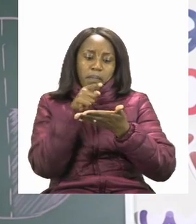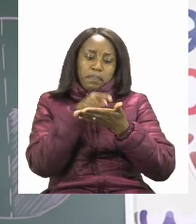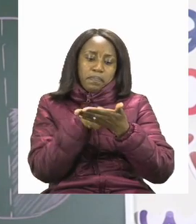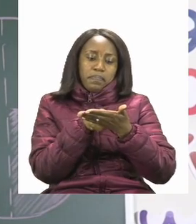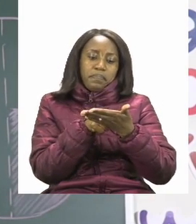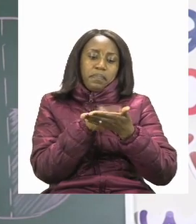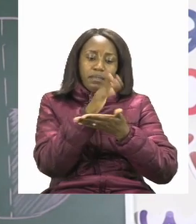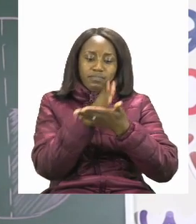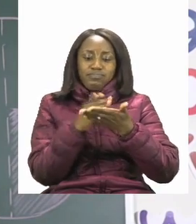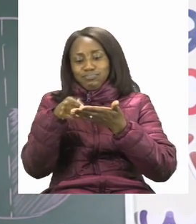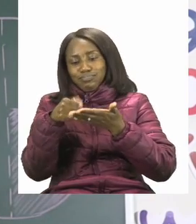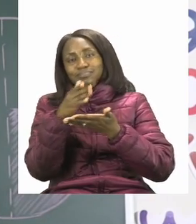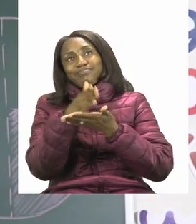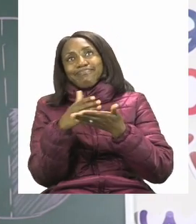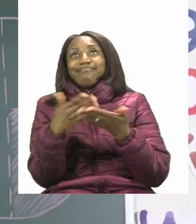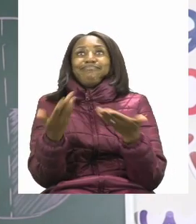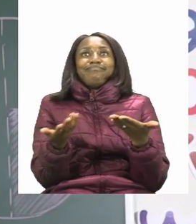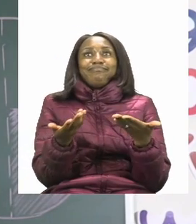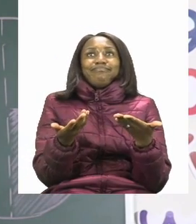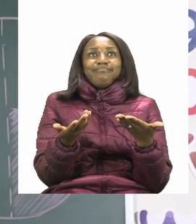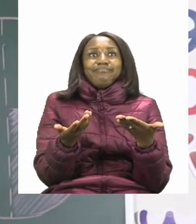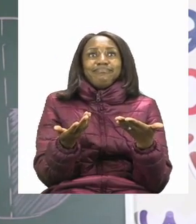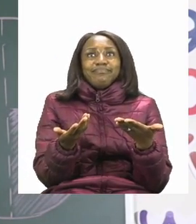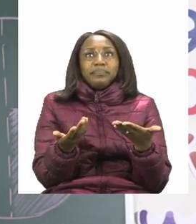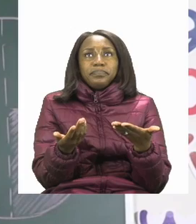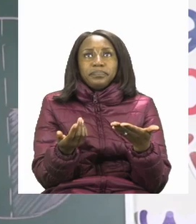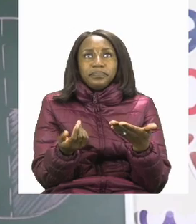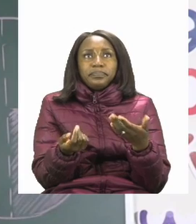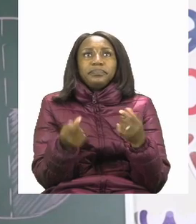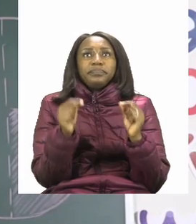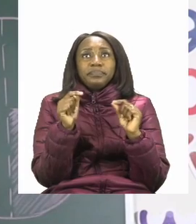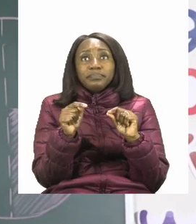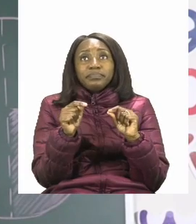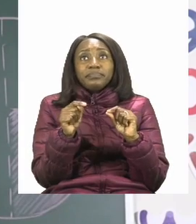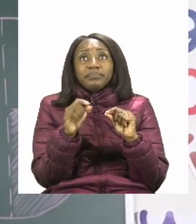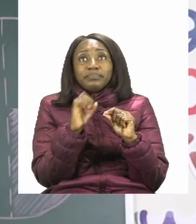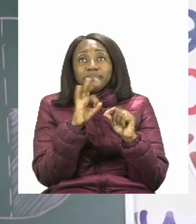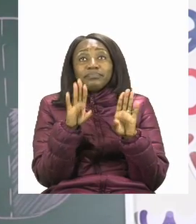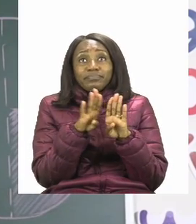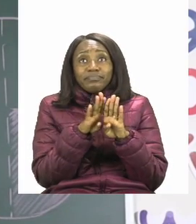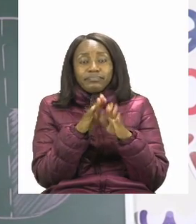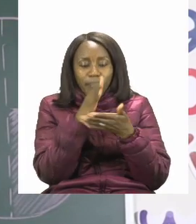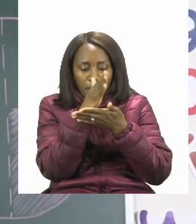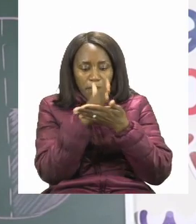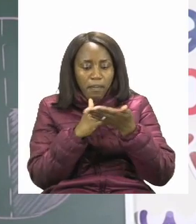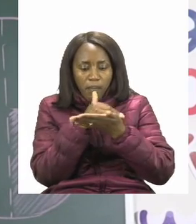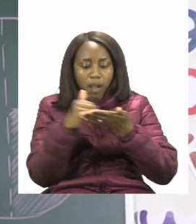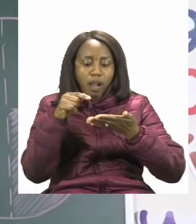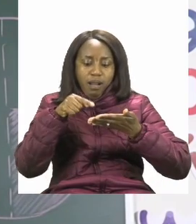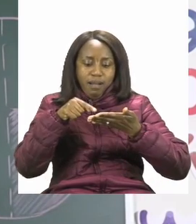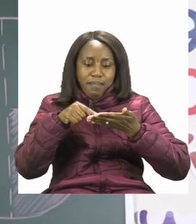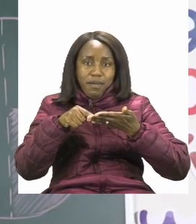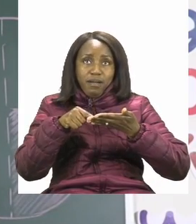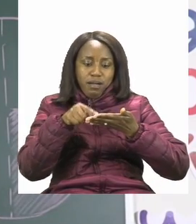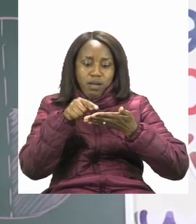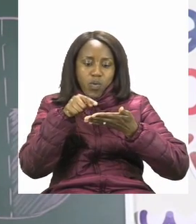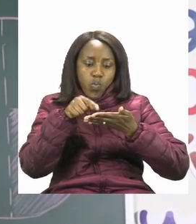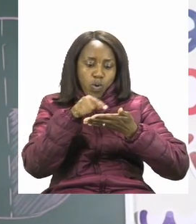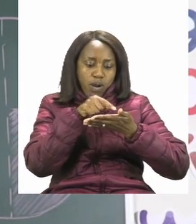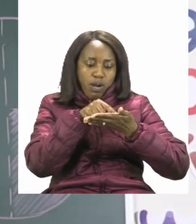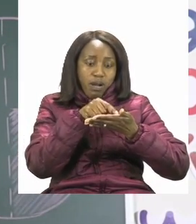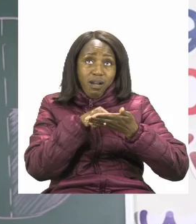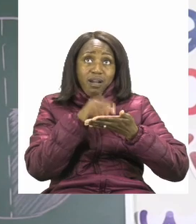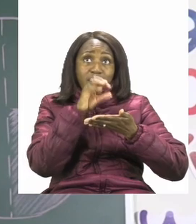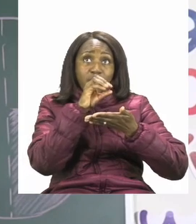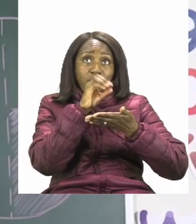half. Now, if we were to do one quarter, that means that the half that we